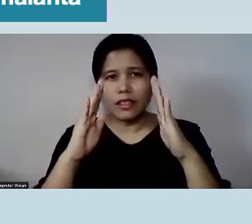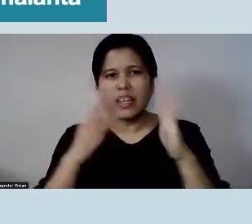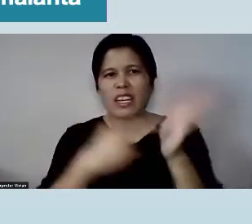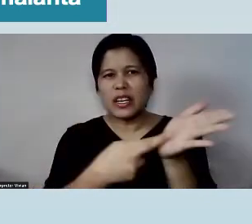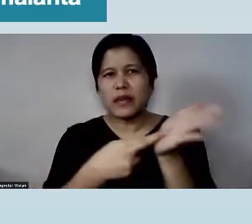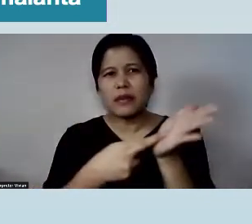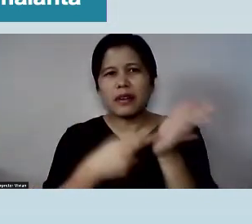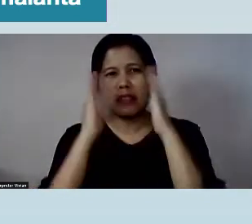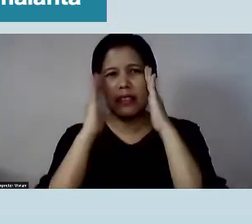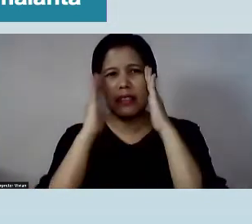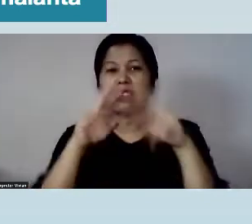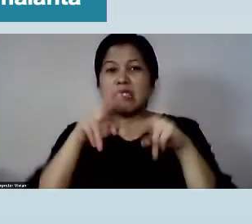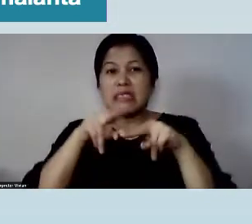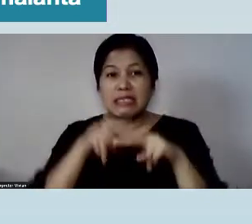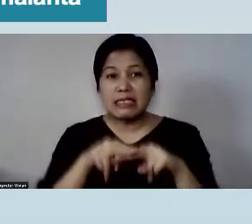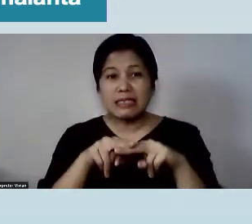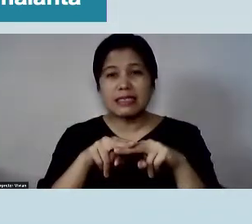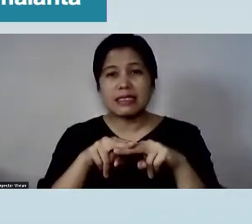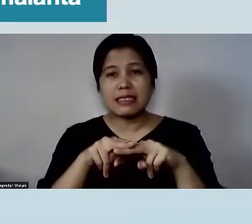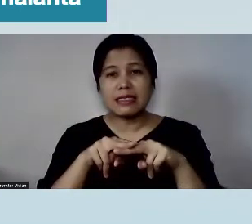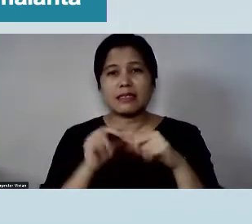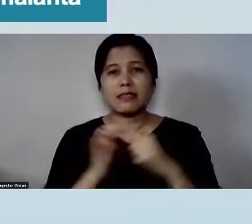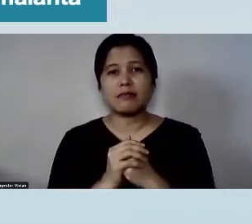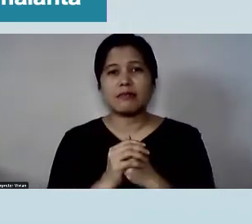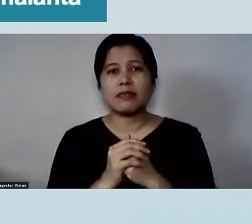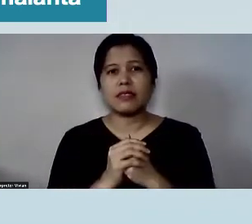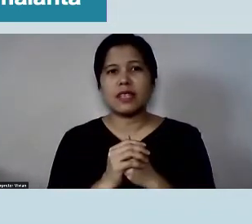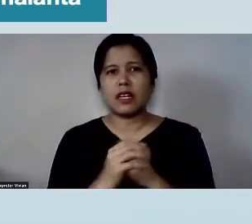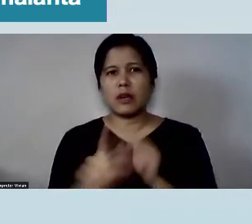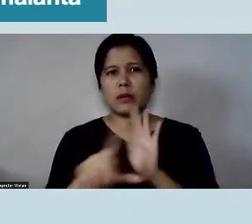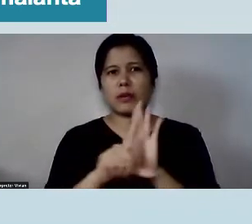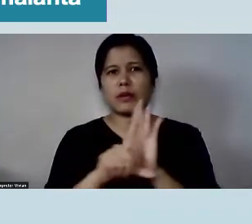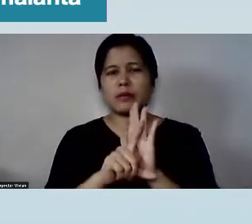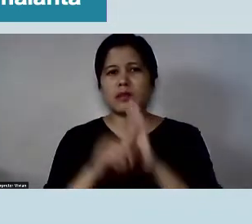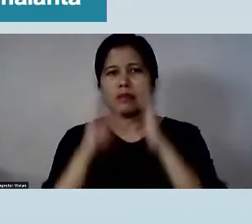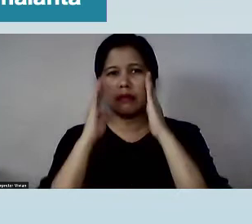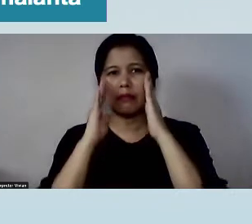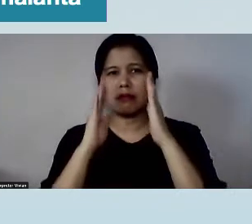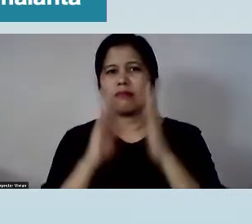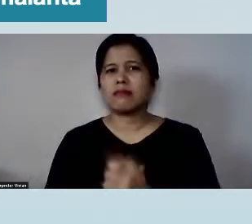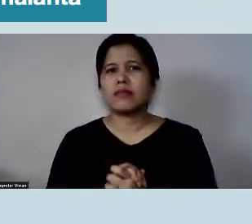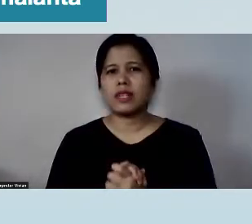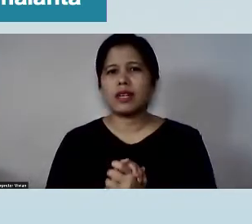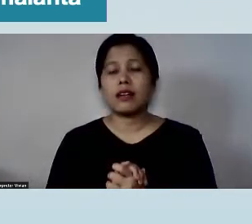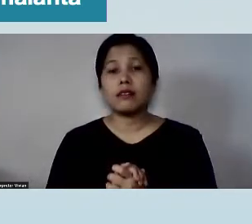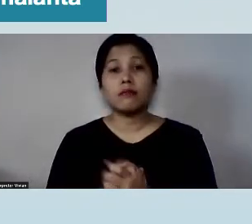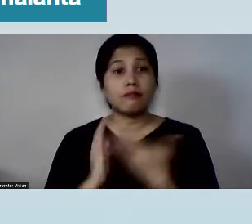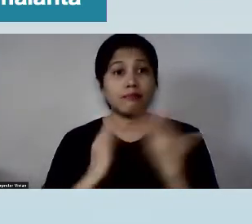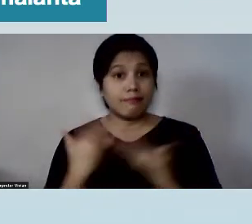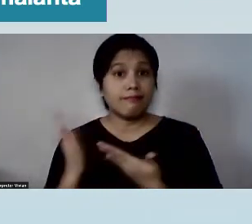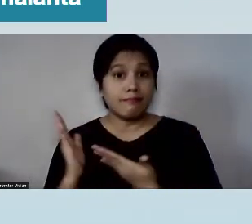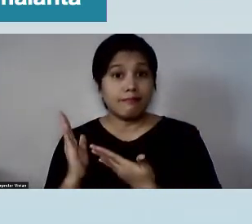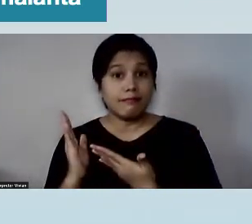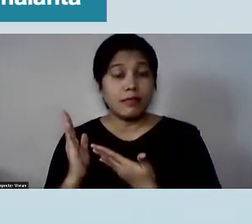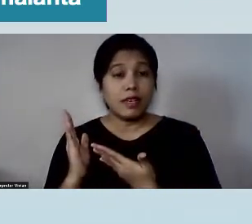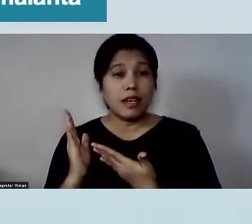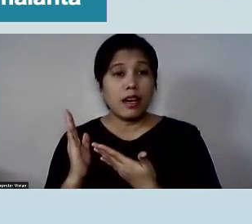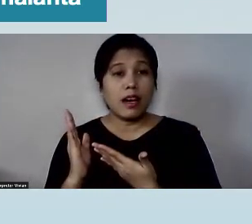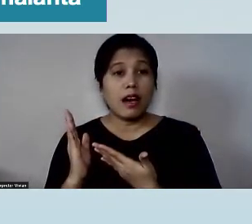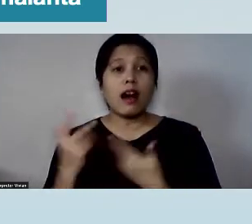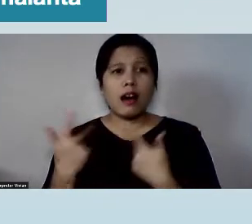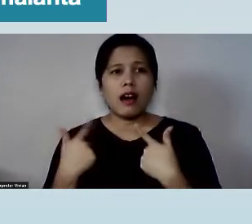still for long periods, and tests that prohibit breaks or other modifications. Did you know that I had to write down my